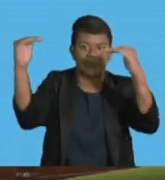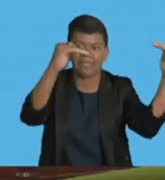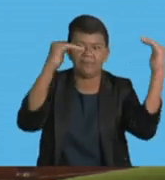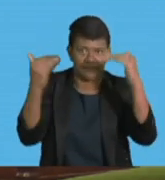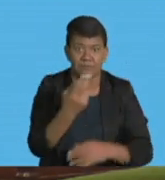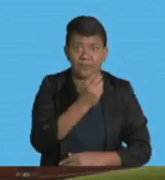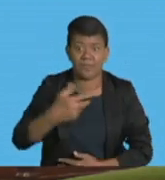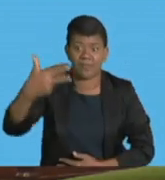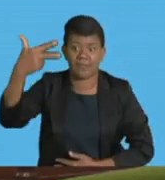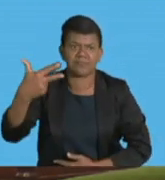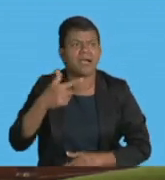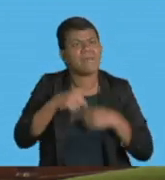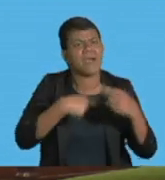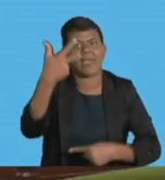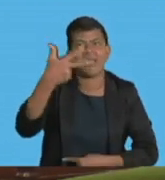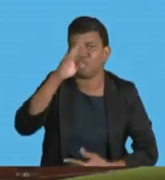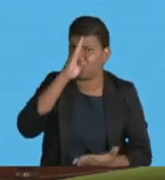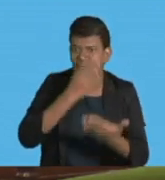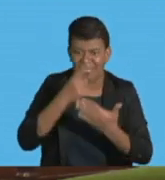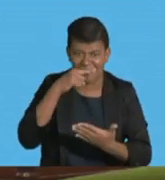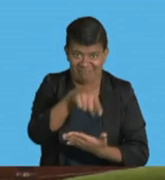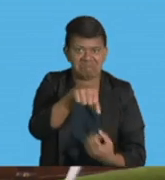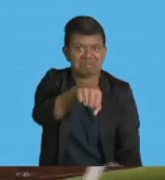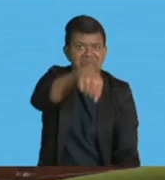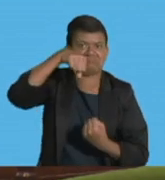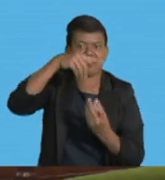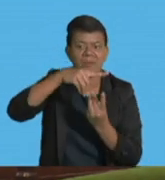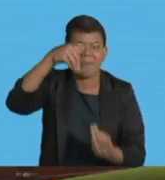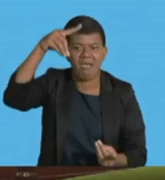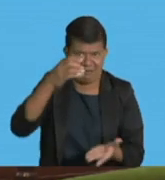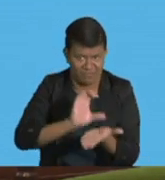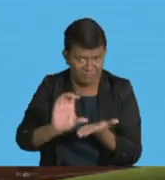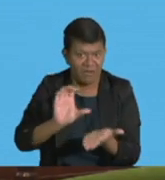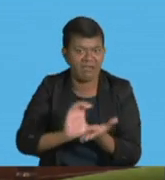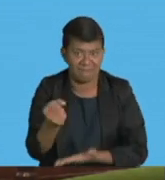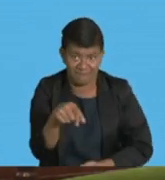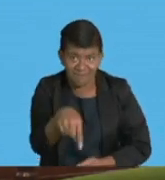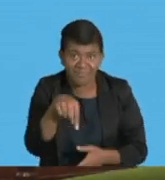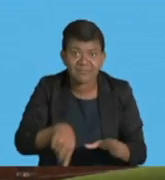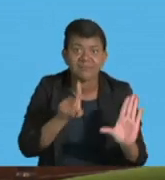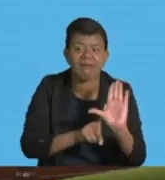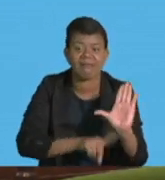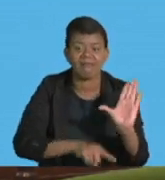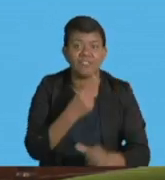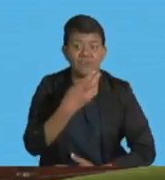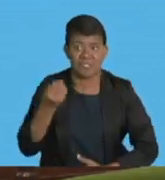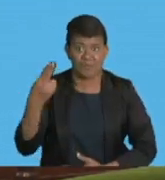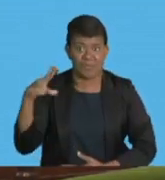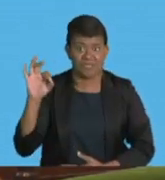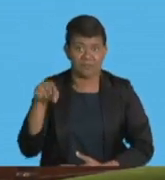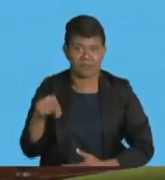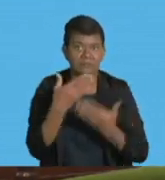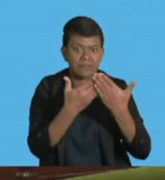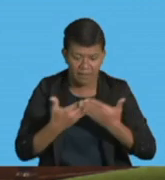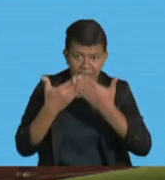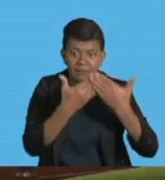Fijians qualified with a diploma in counselling, with another 20 enrolled for this year. The Ministry has also enrolled this year